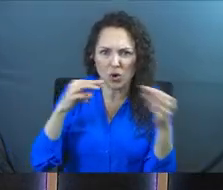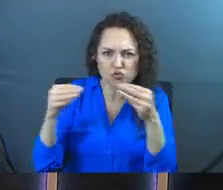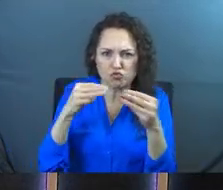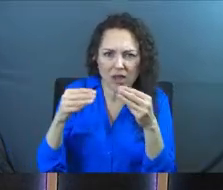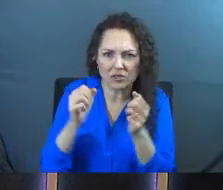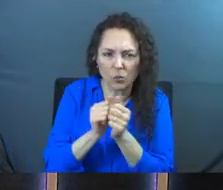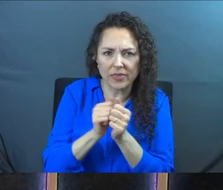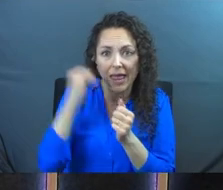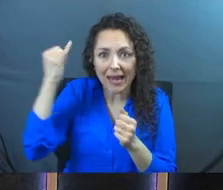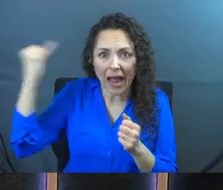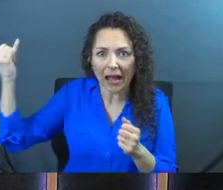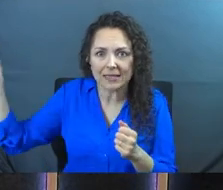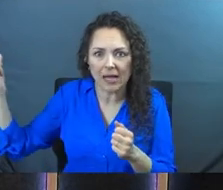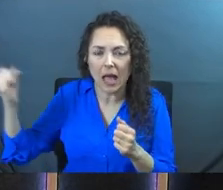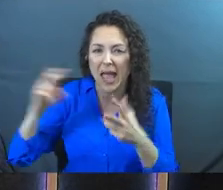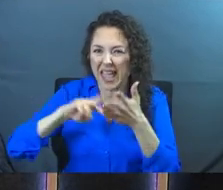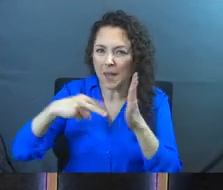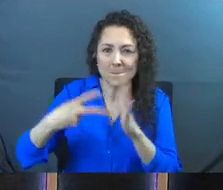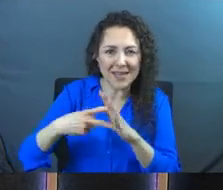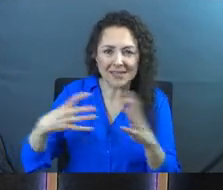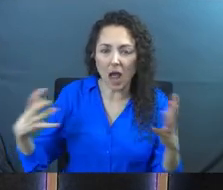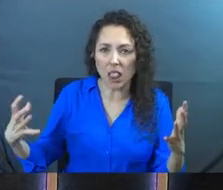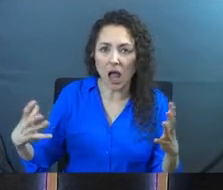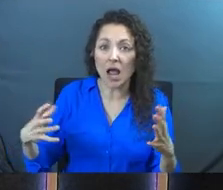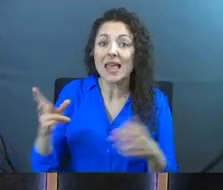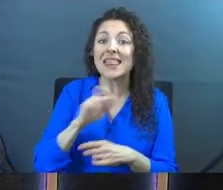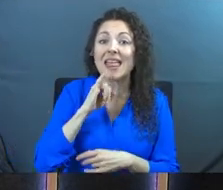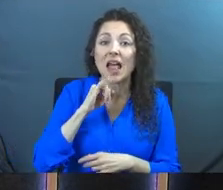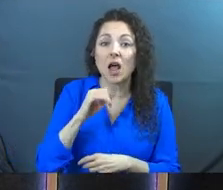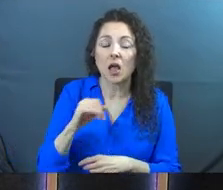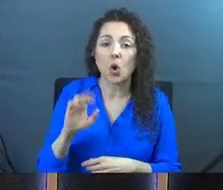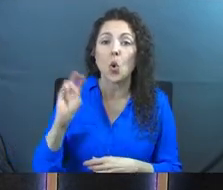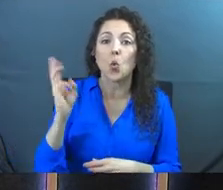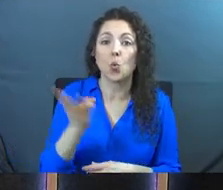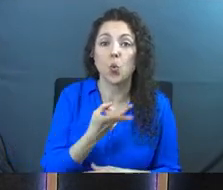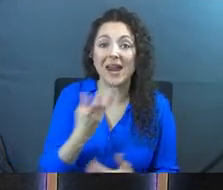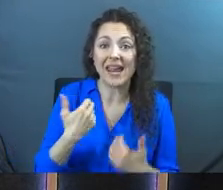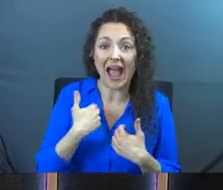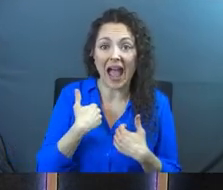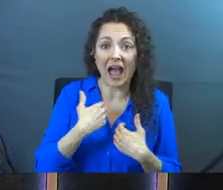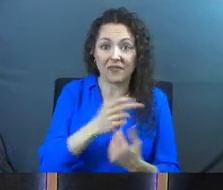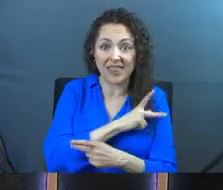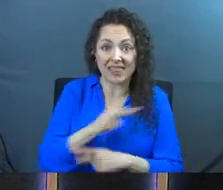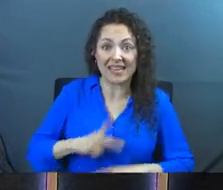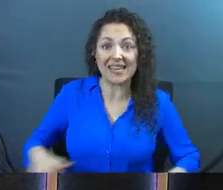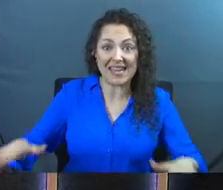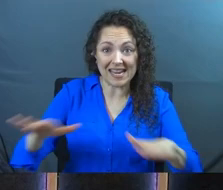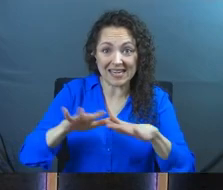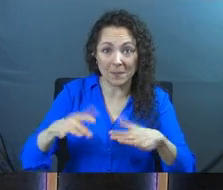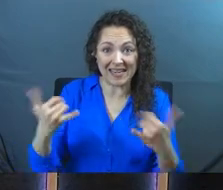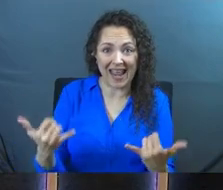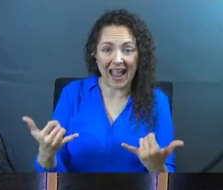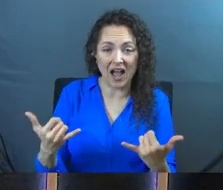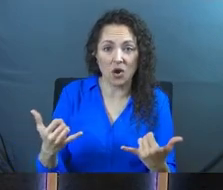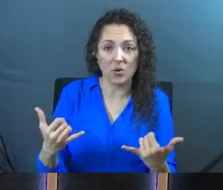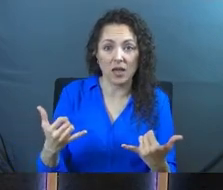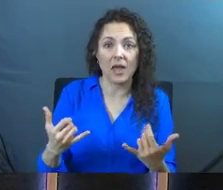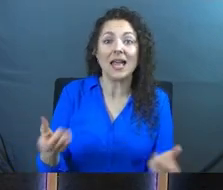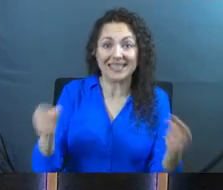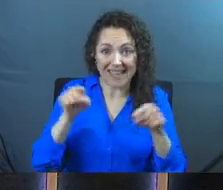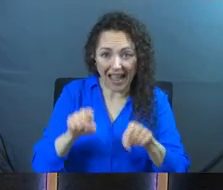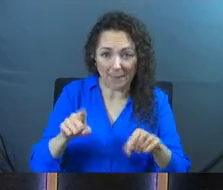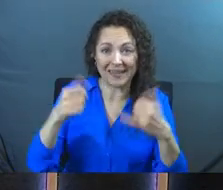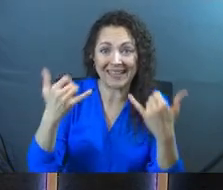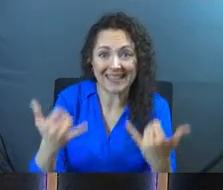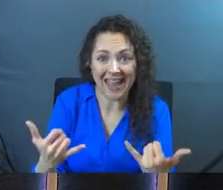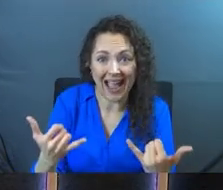really profound and means a whole lot to us. The kingdom is right now, and it's still coming. There's something happening now and